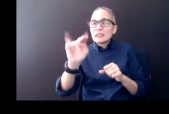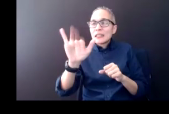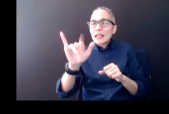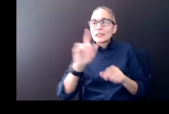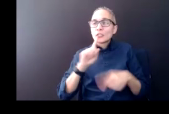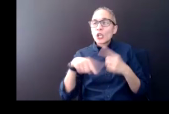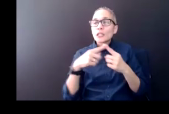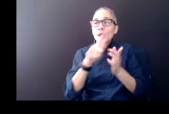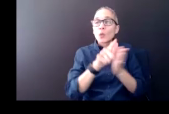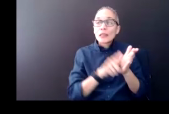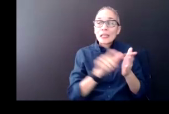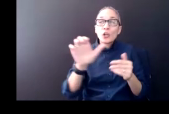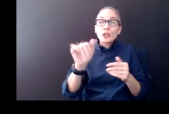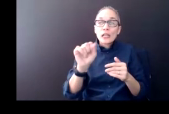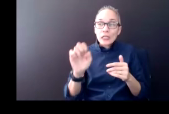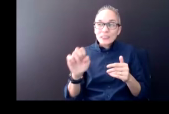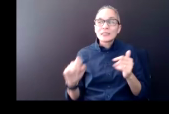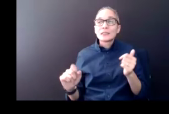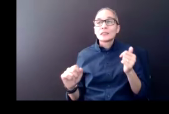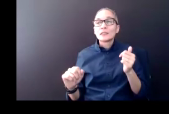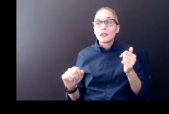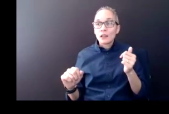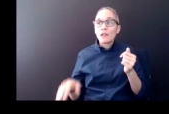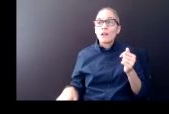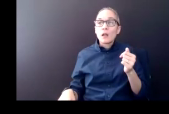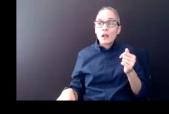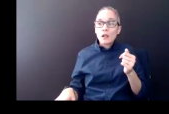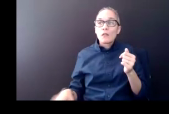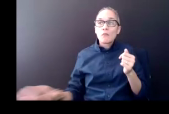legal cases. Okay, yeah, dig into a case.